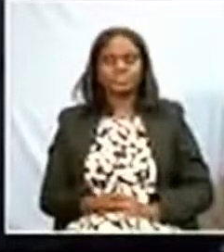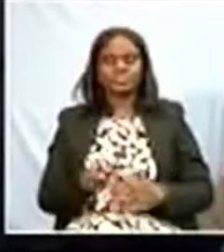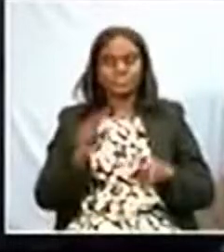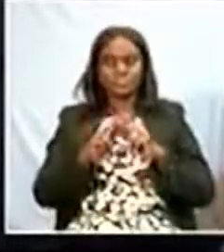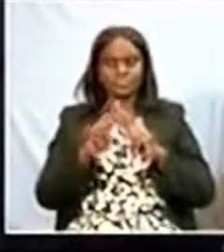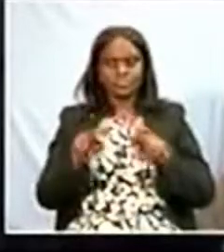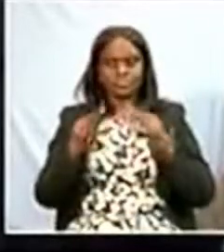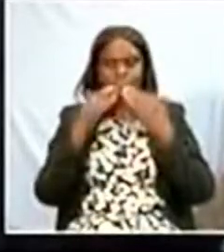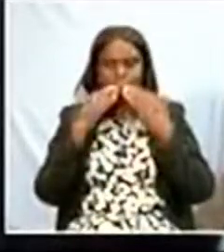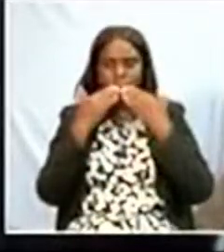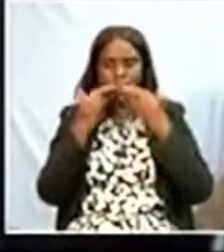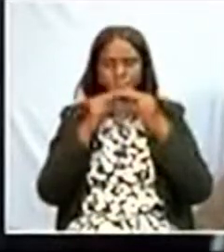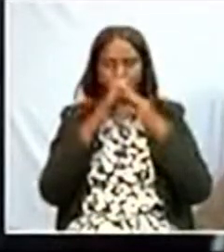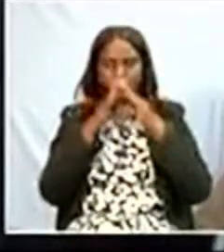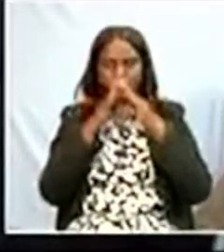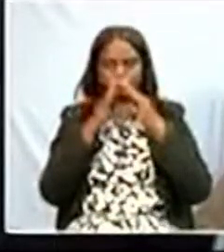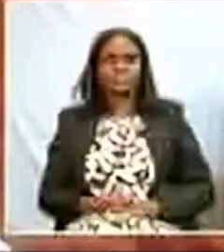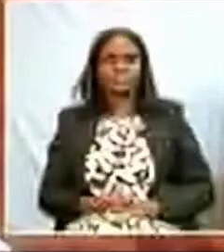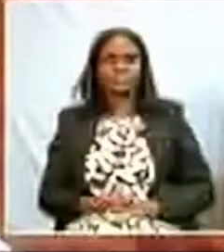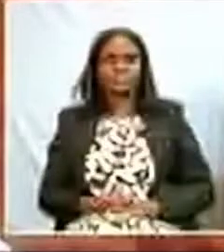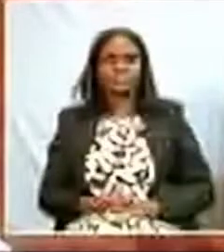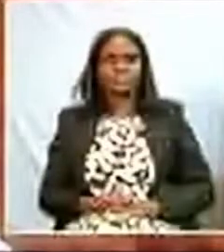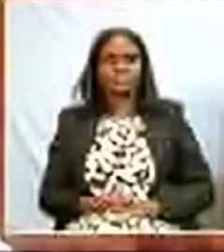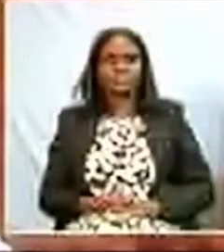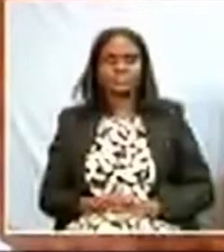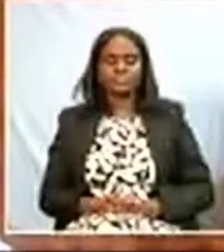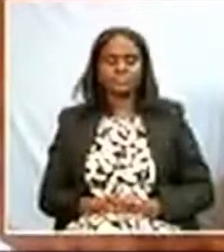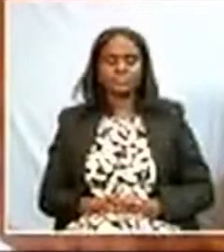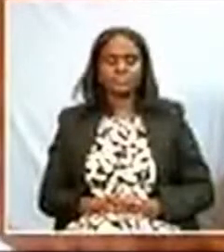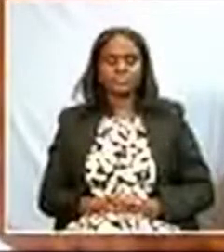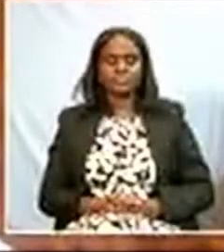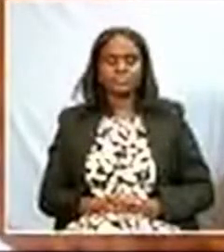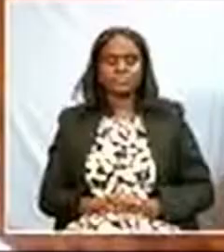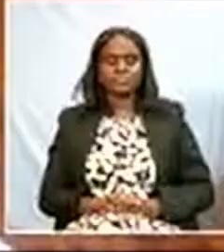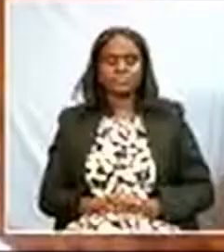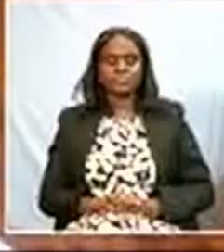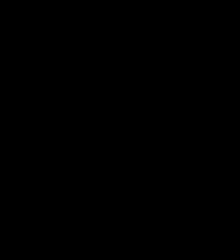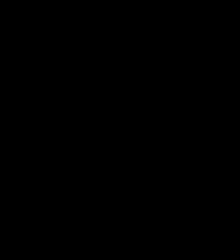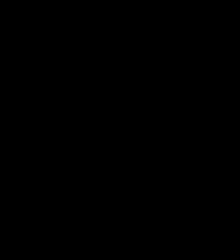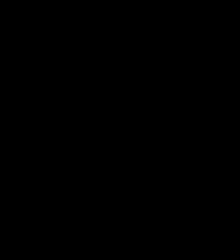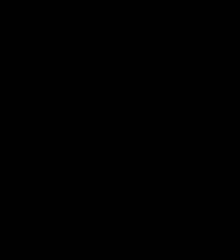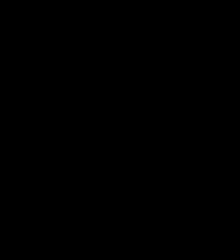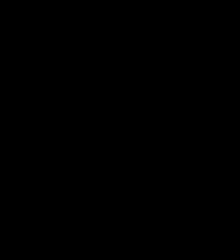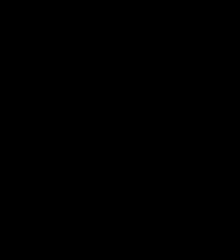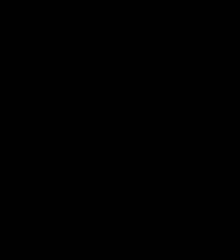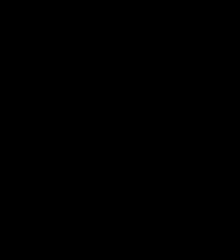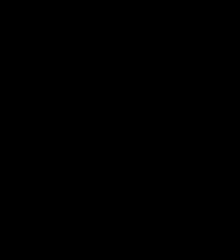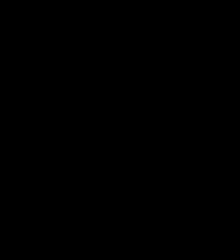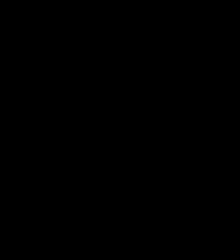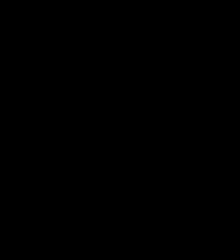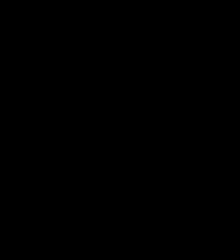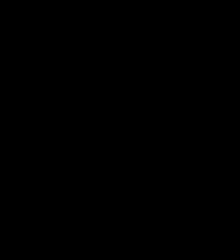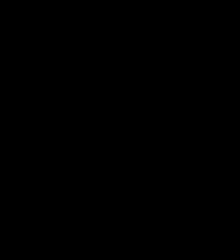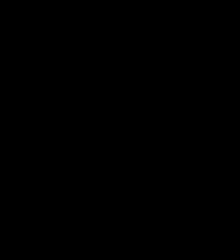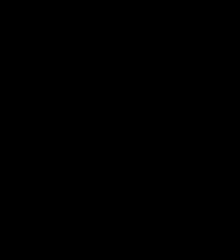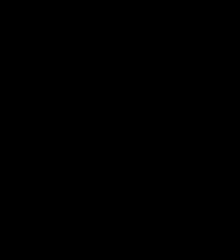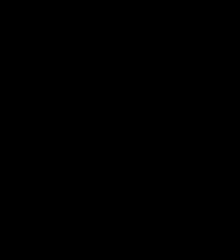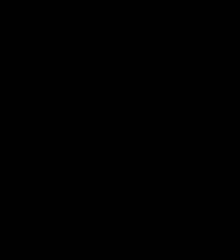Chair, thank you so very much. Because allow you are in the